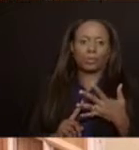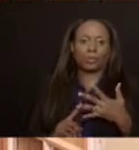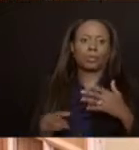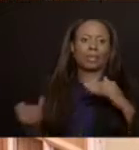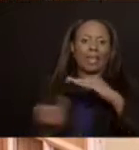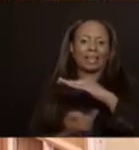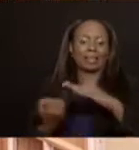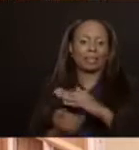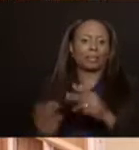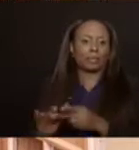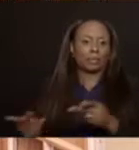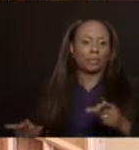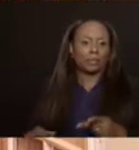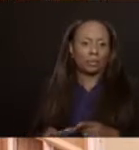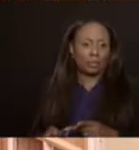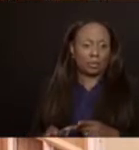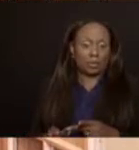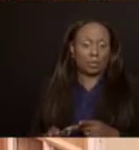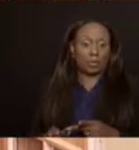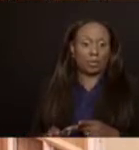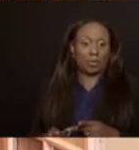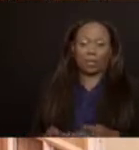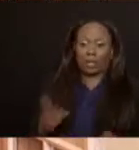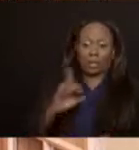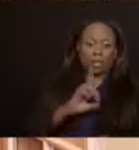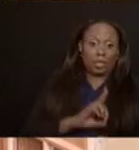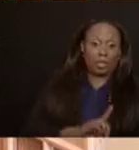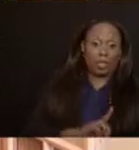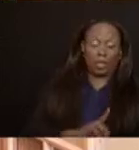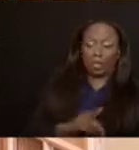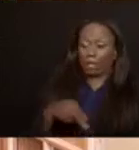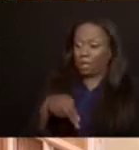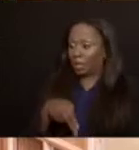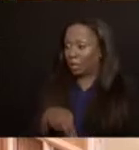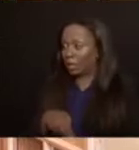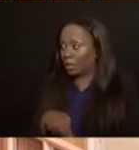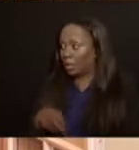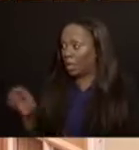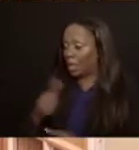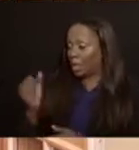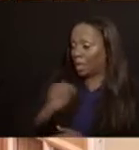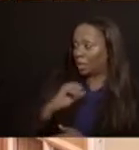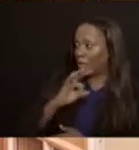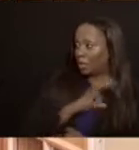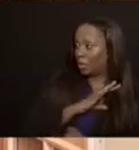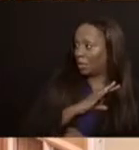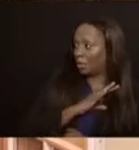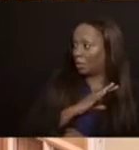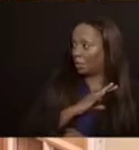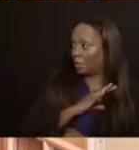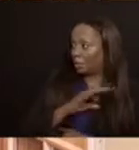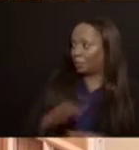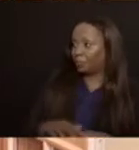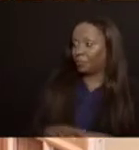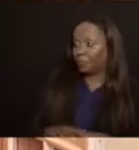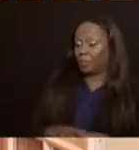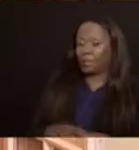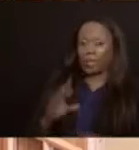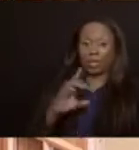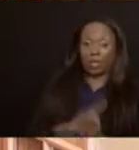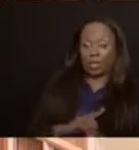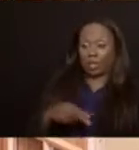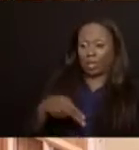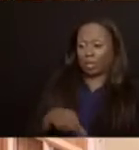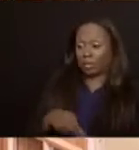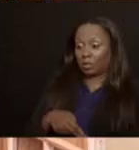isolation facilities where the doctors and nurses and other staff, they are at risk because the person in isolation is